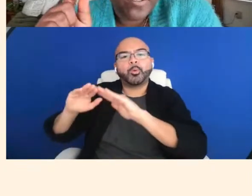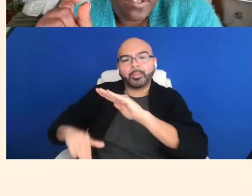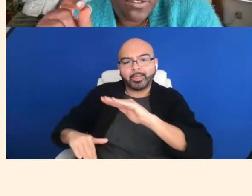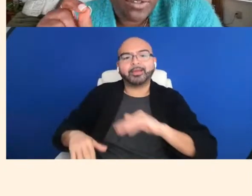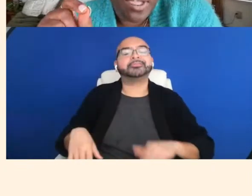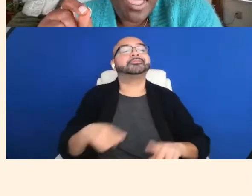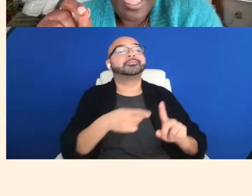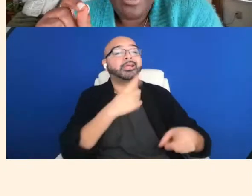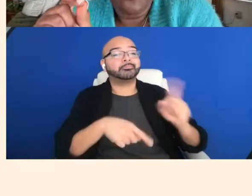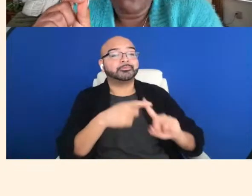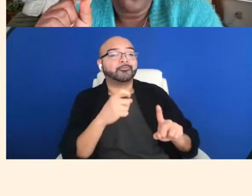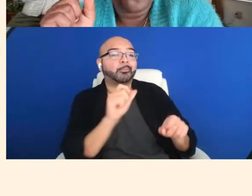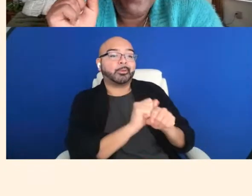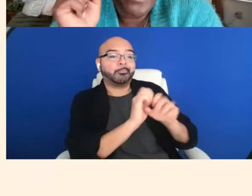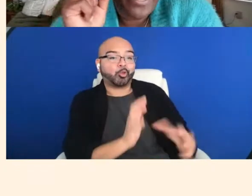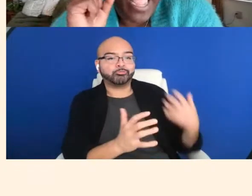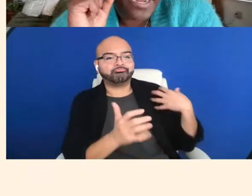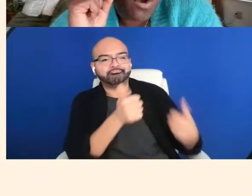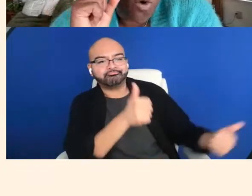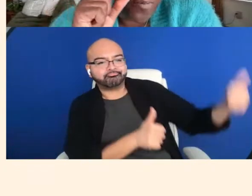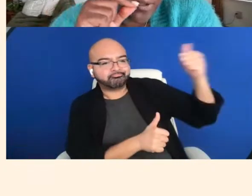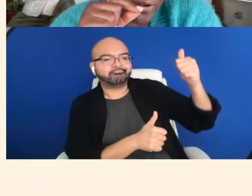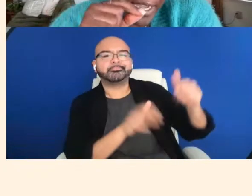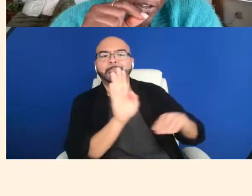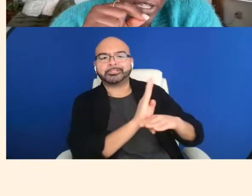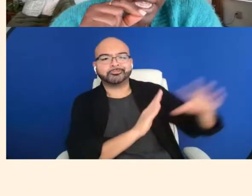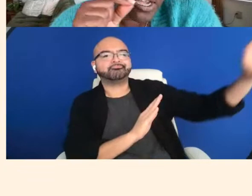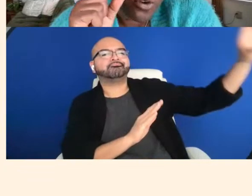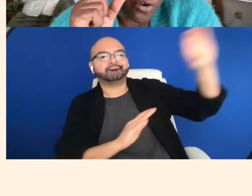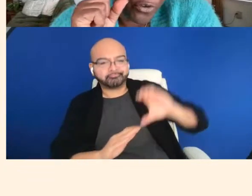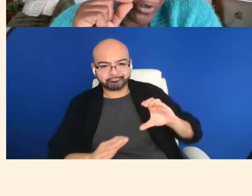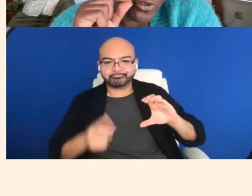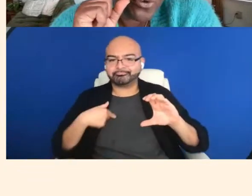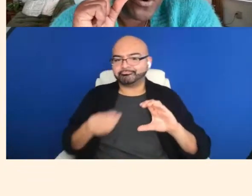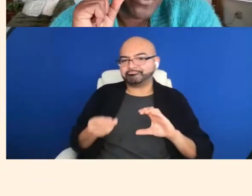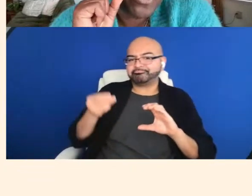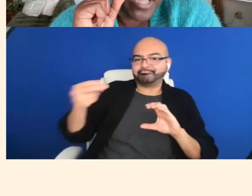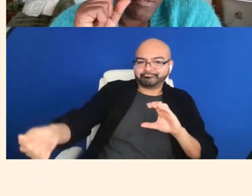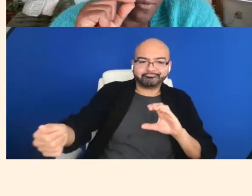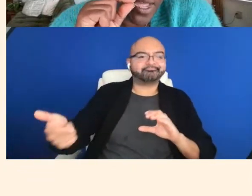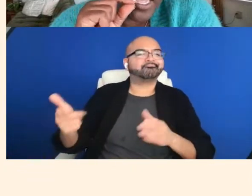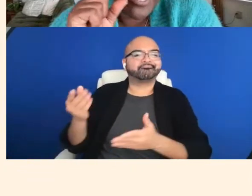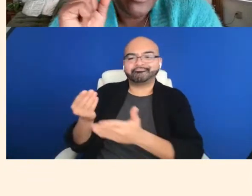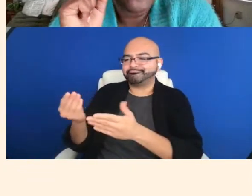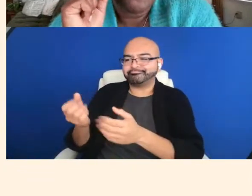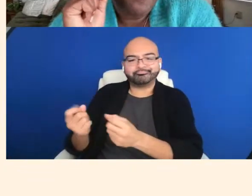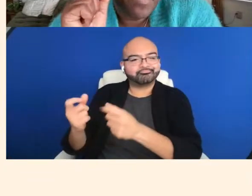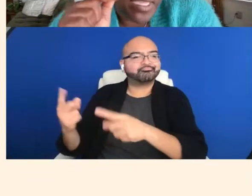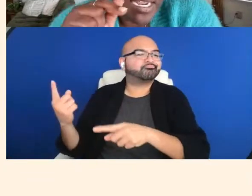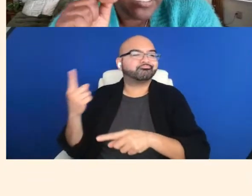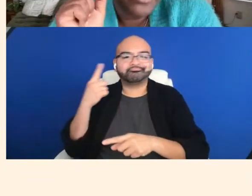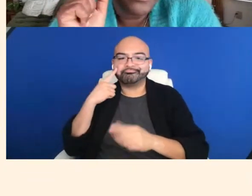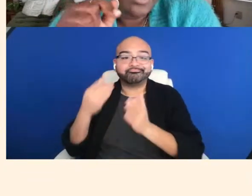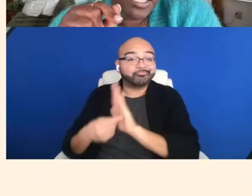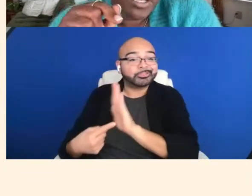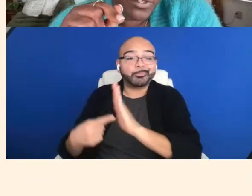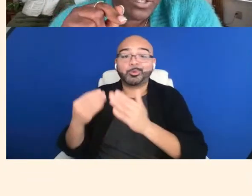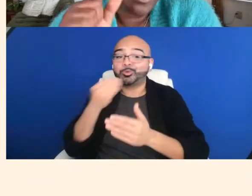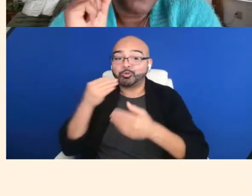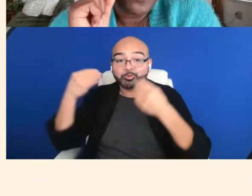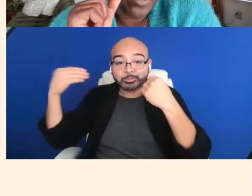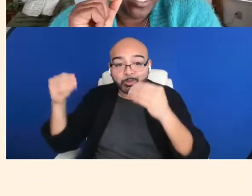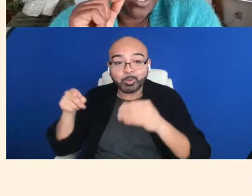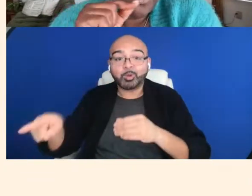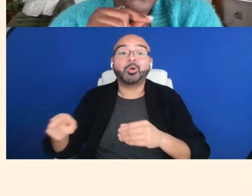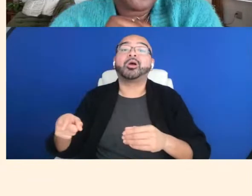or the business, and you spend it at a corporate location like a grocery store, Safeway, and it immediately leaves